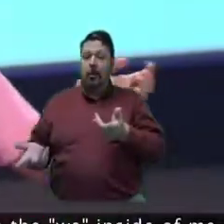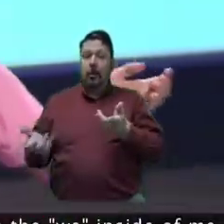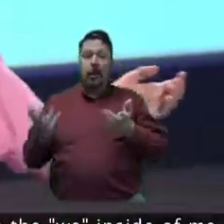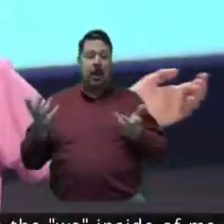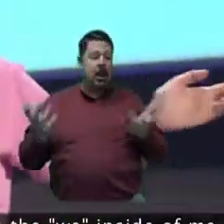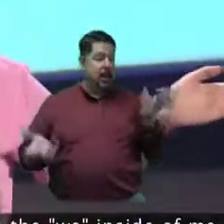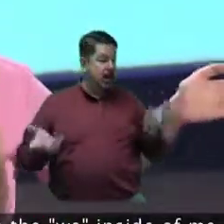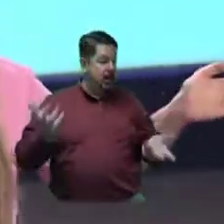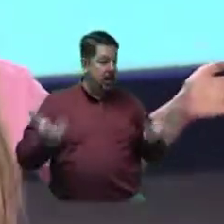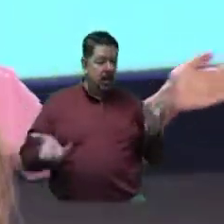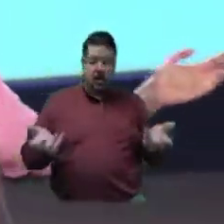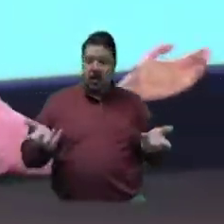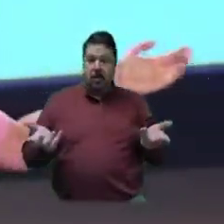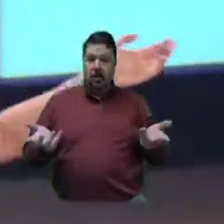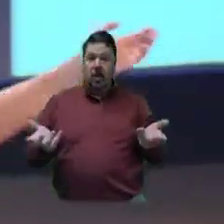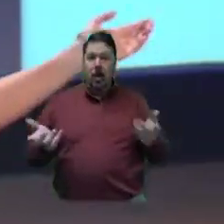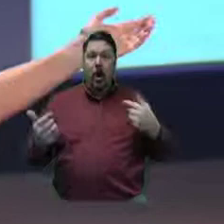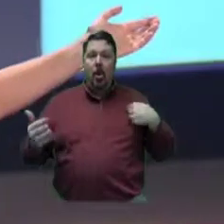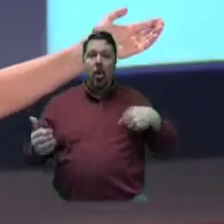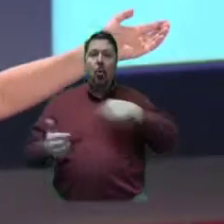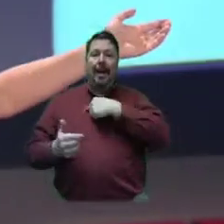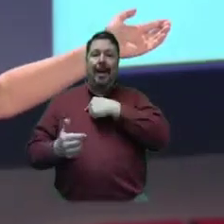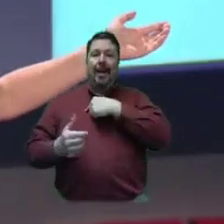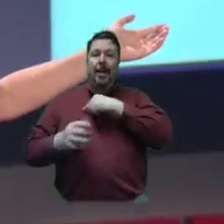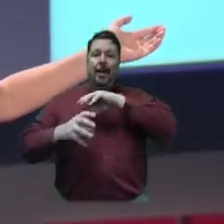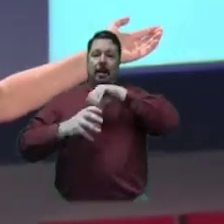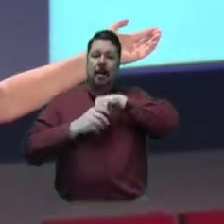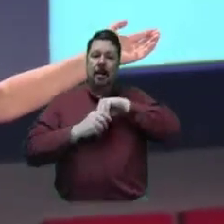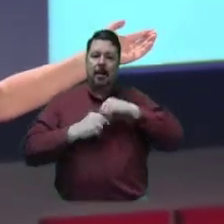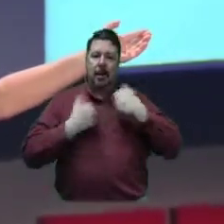These are the we inside of me.